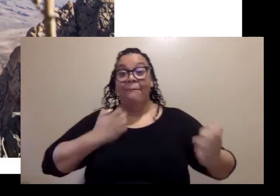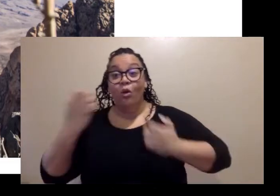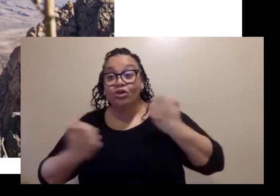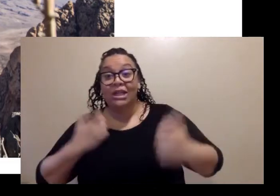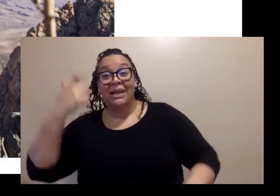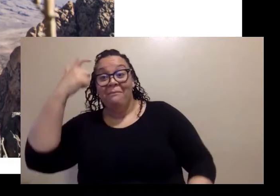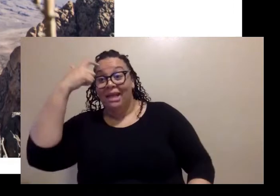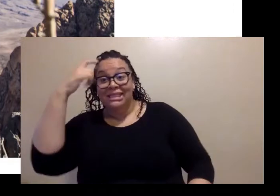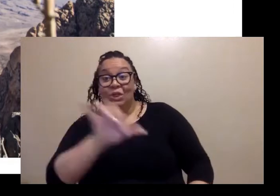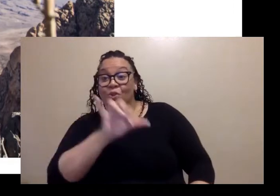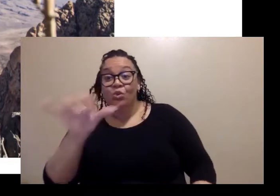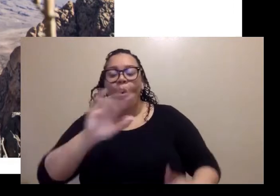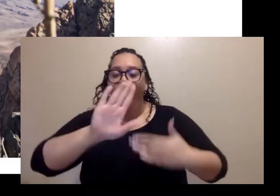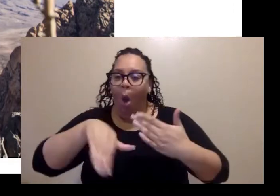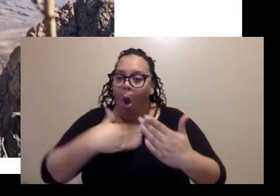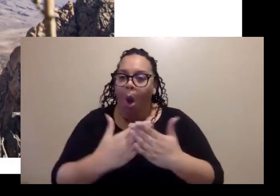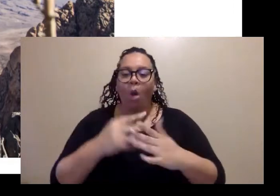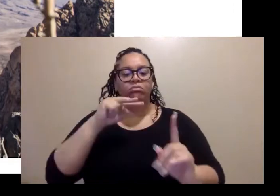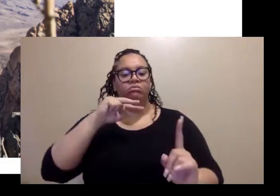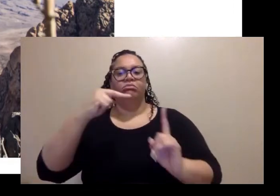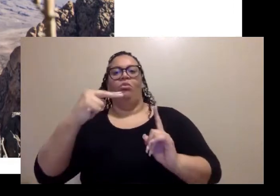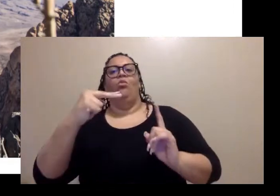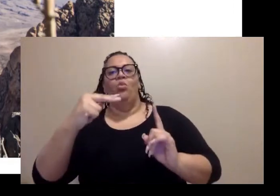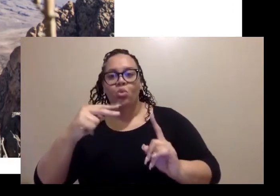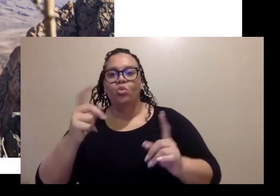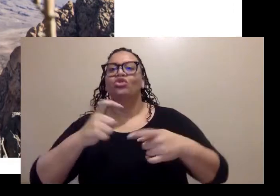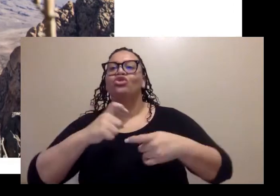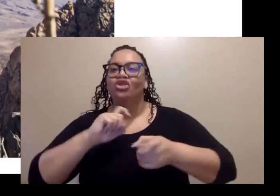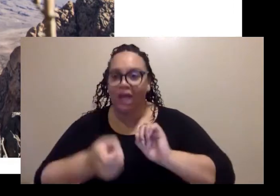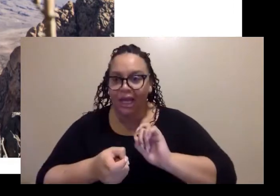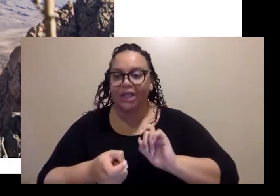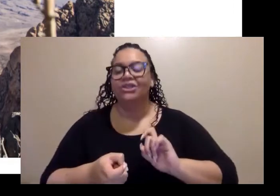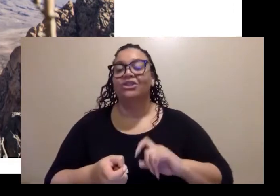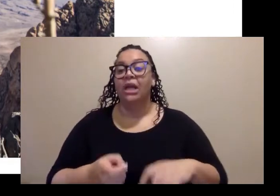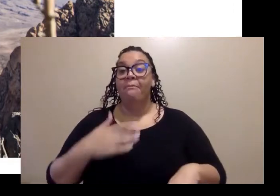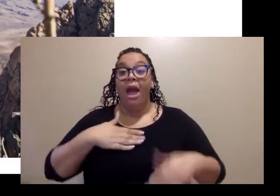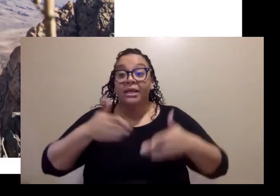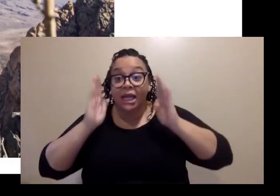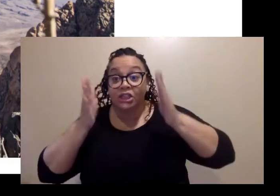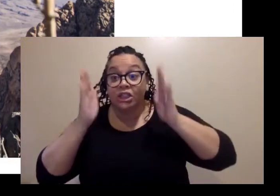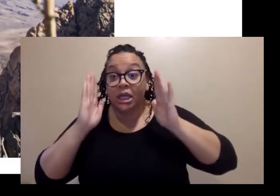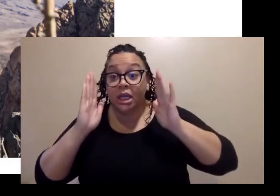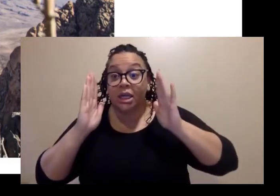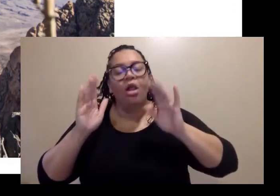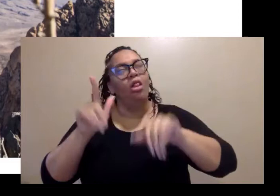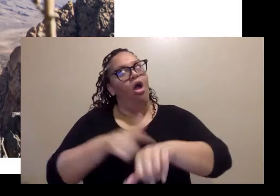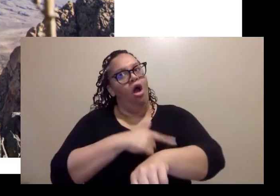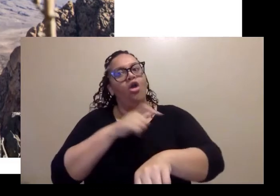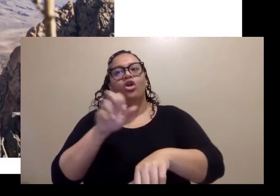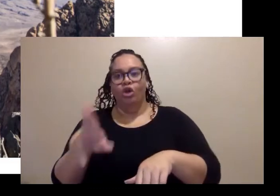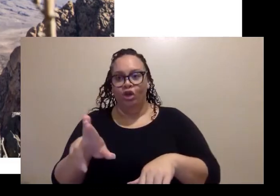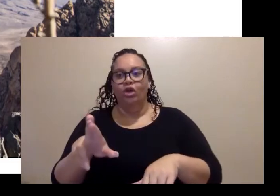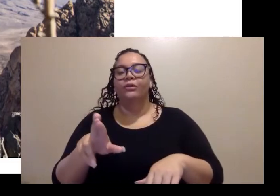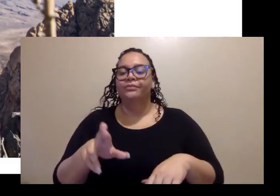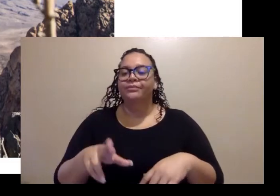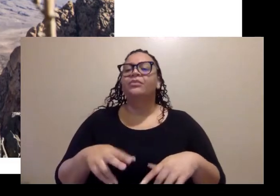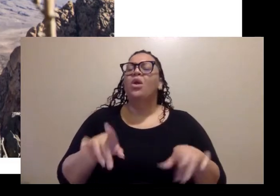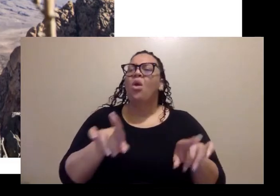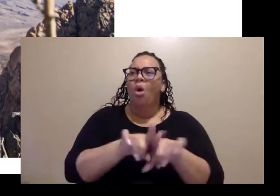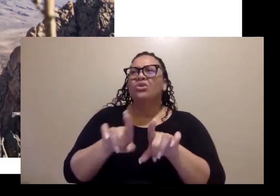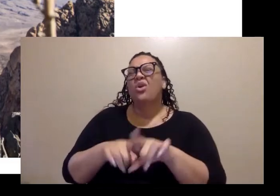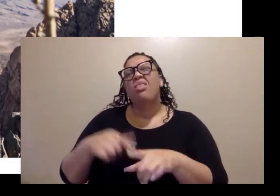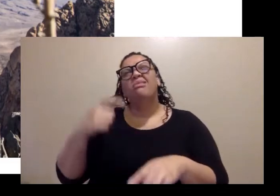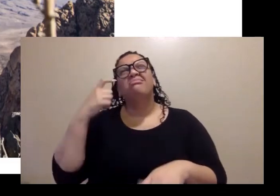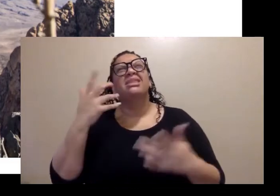in terms of my capacity to hold my attention span, and also resiliency. There was a sense of resiliency,